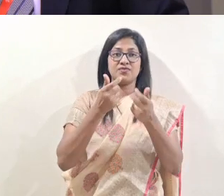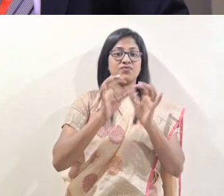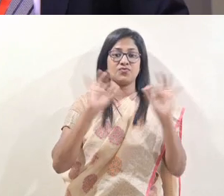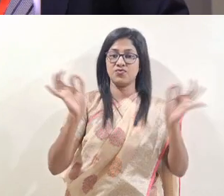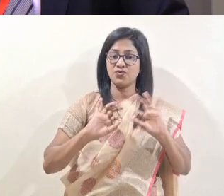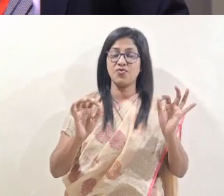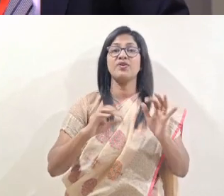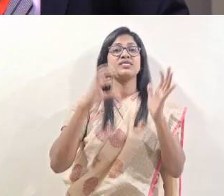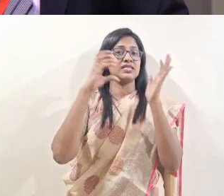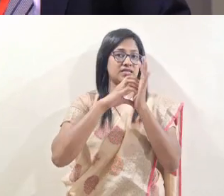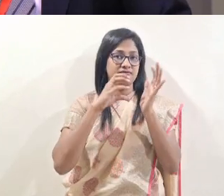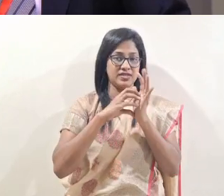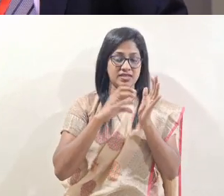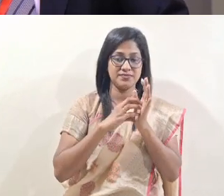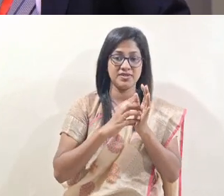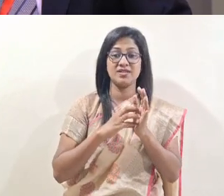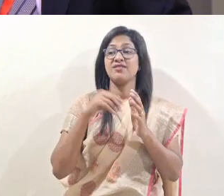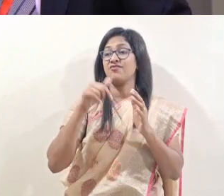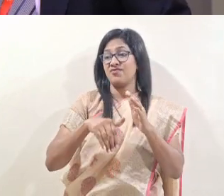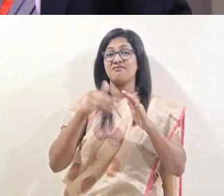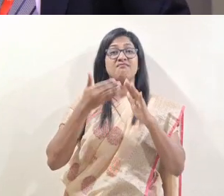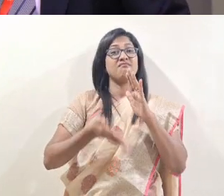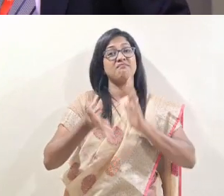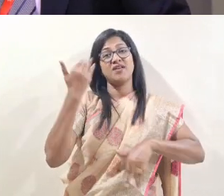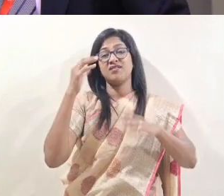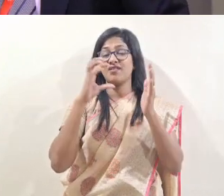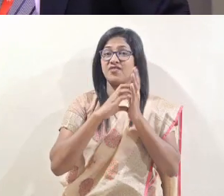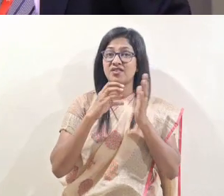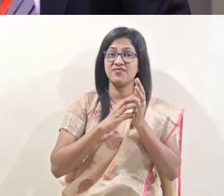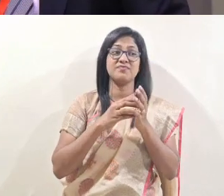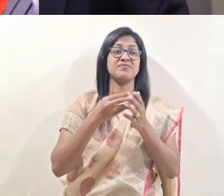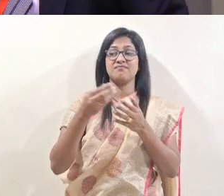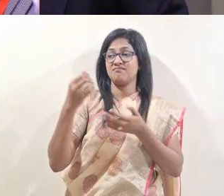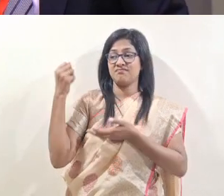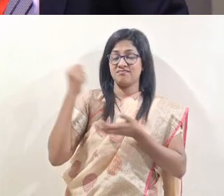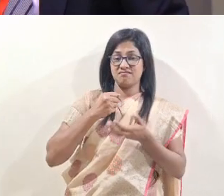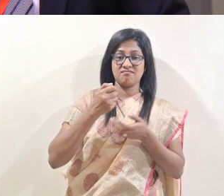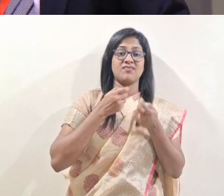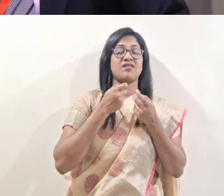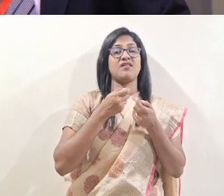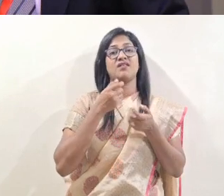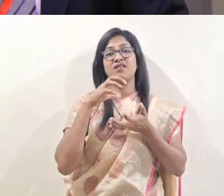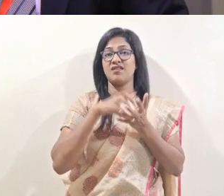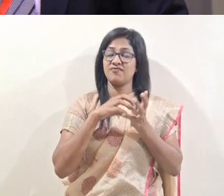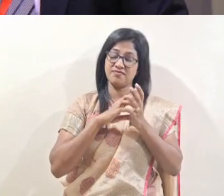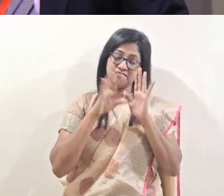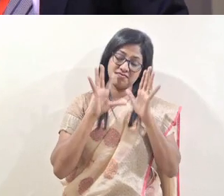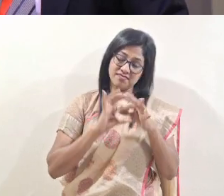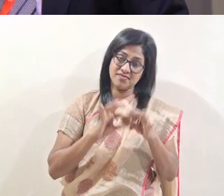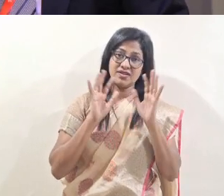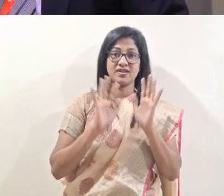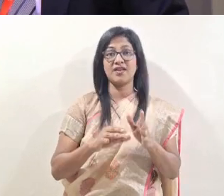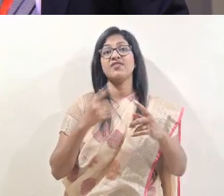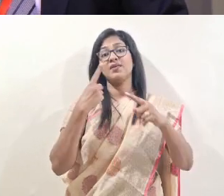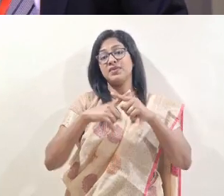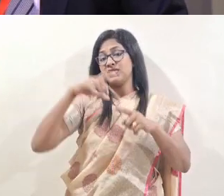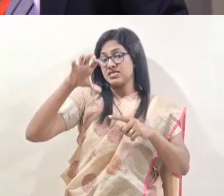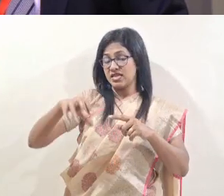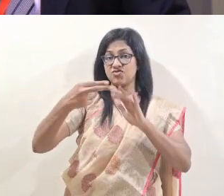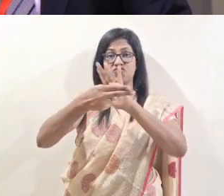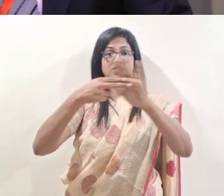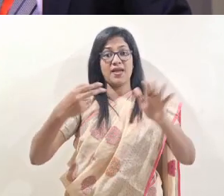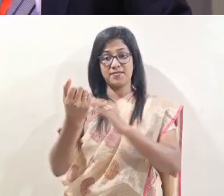advertisements, and we have a lot of advertisement space that were given to us, and then station naming